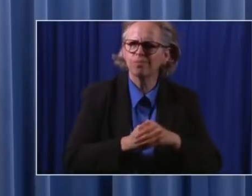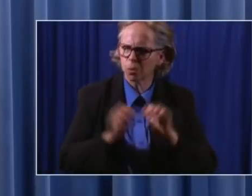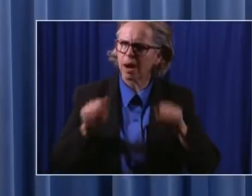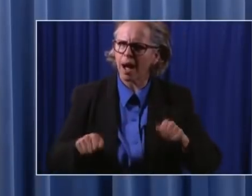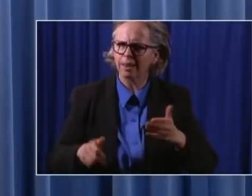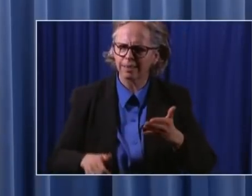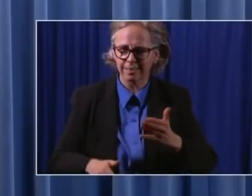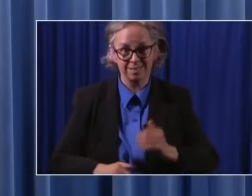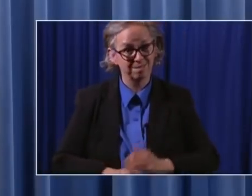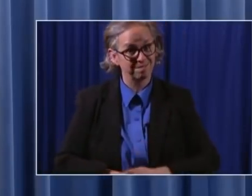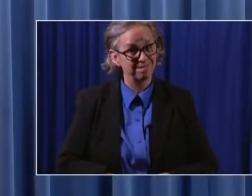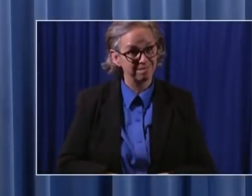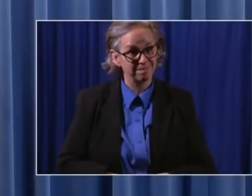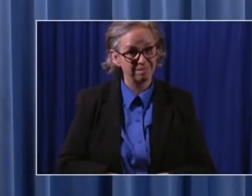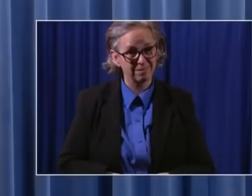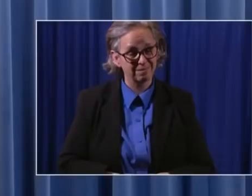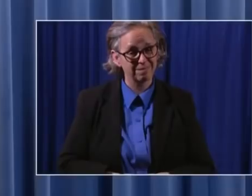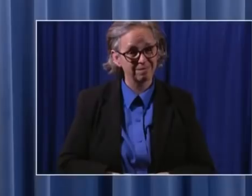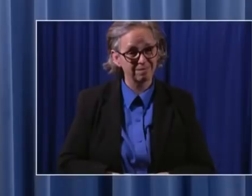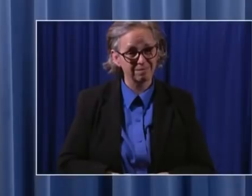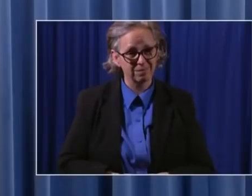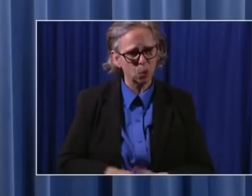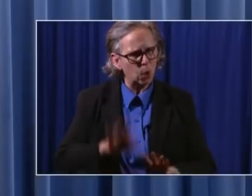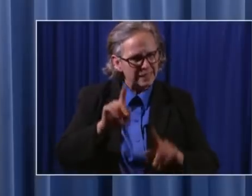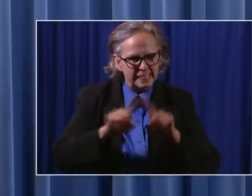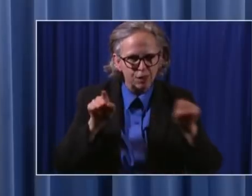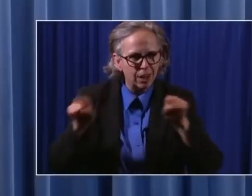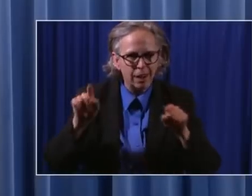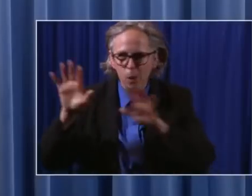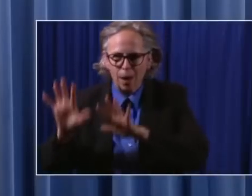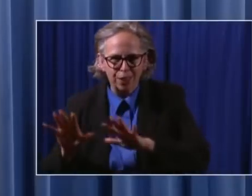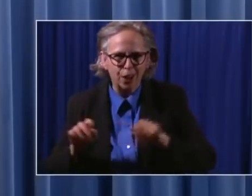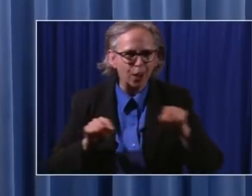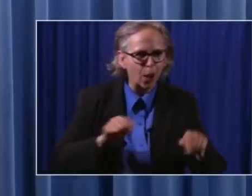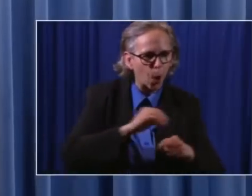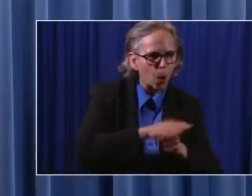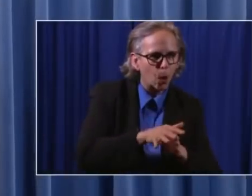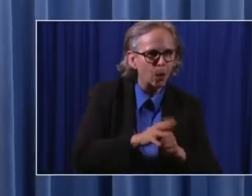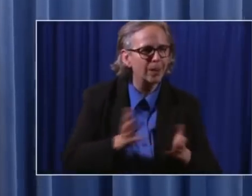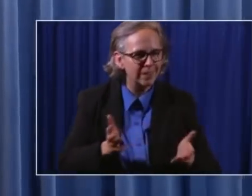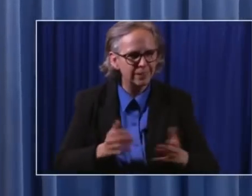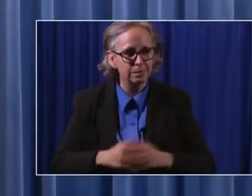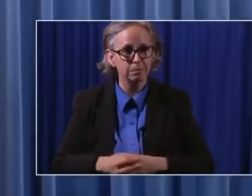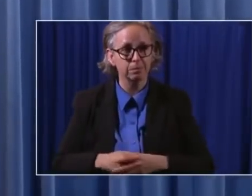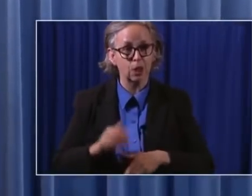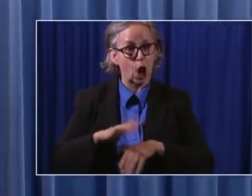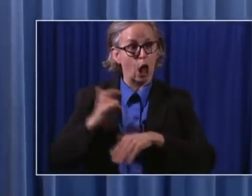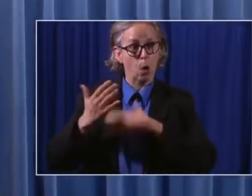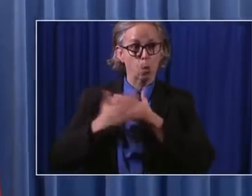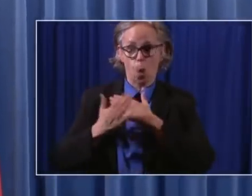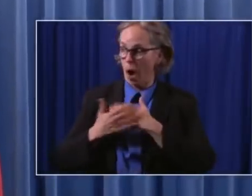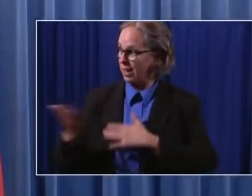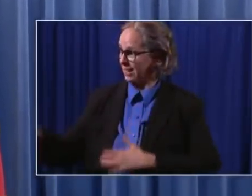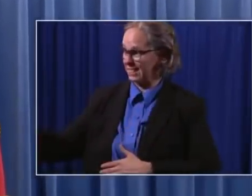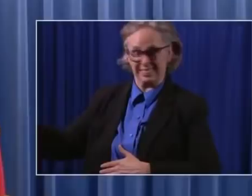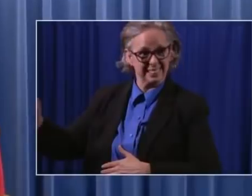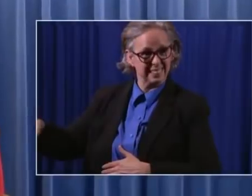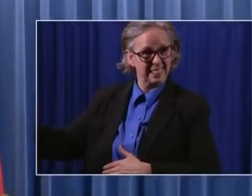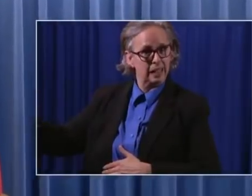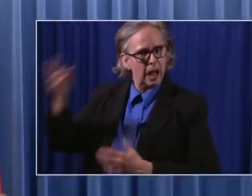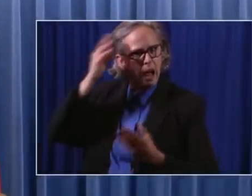anyway. But it's very different with this type of information. This type of information is